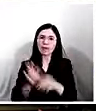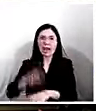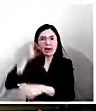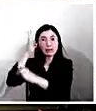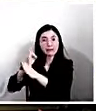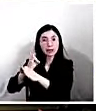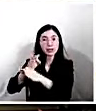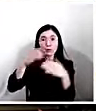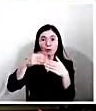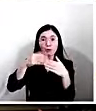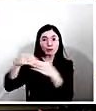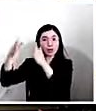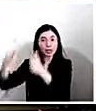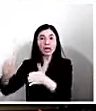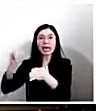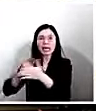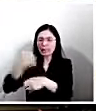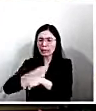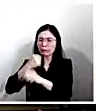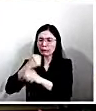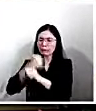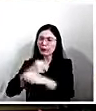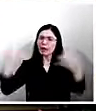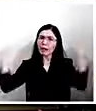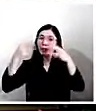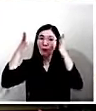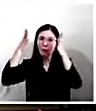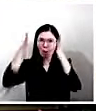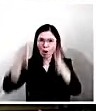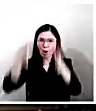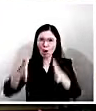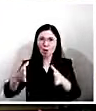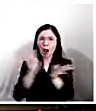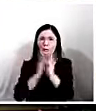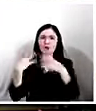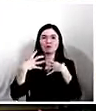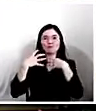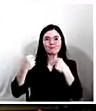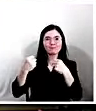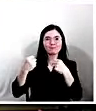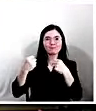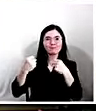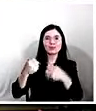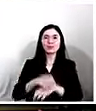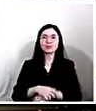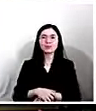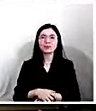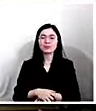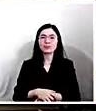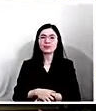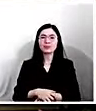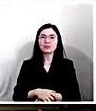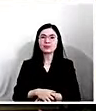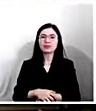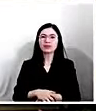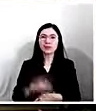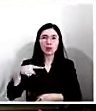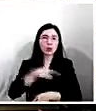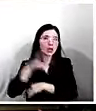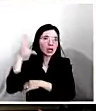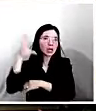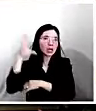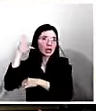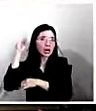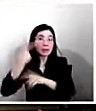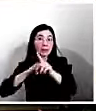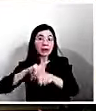that made warriors valiant and fearless. We heard from our first